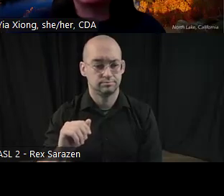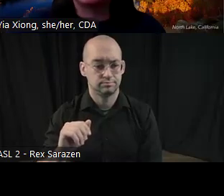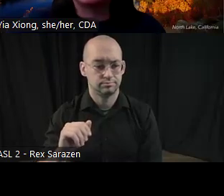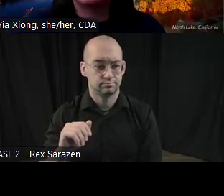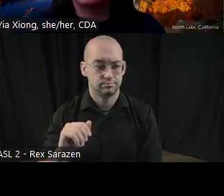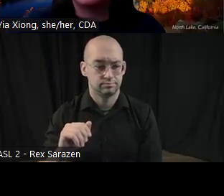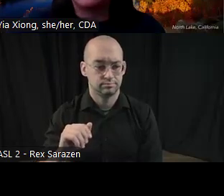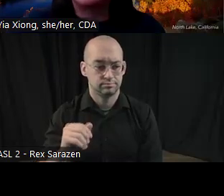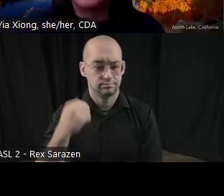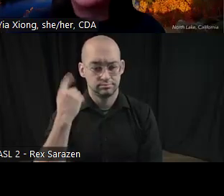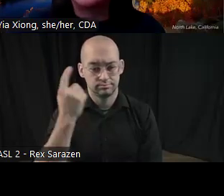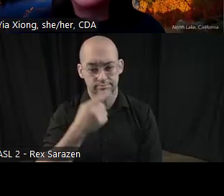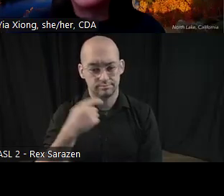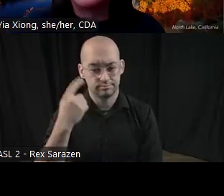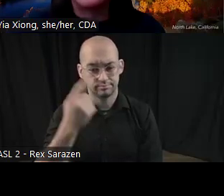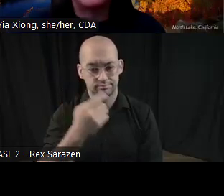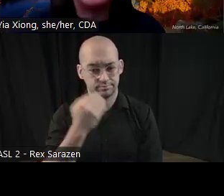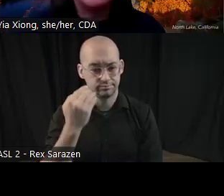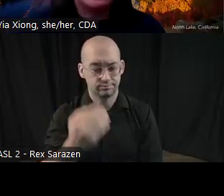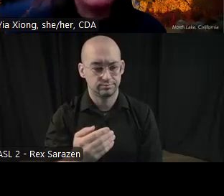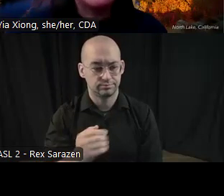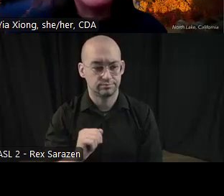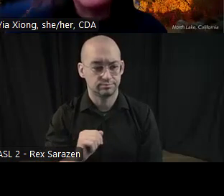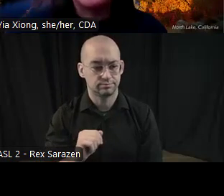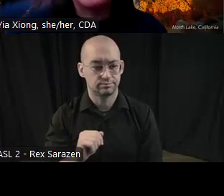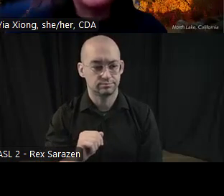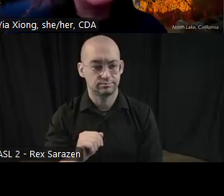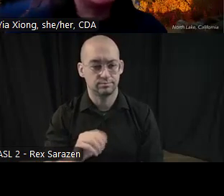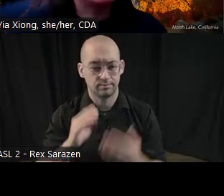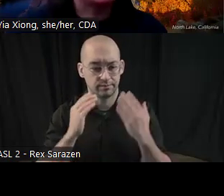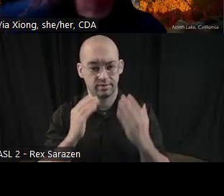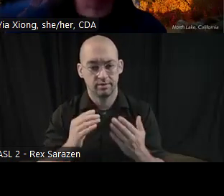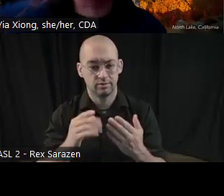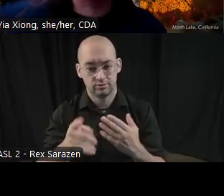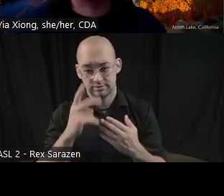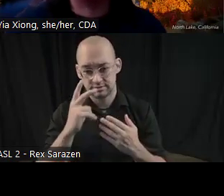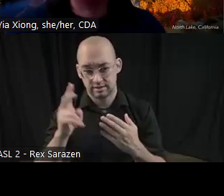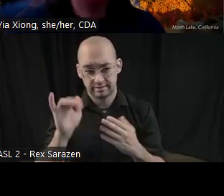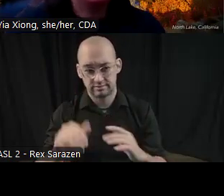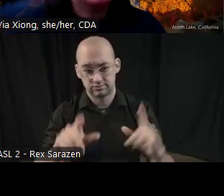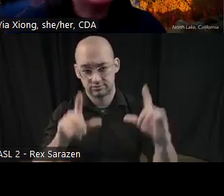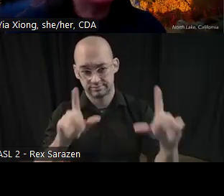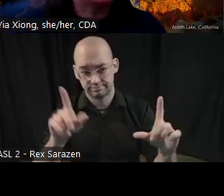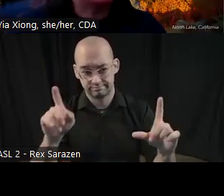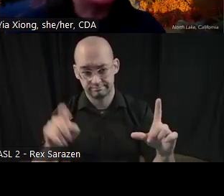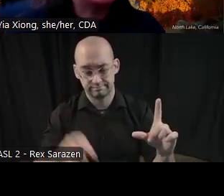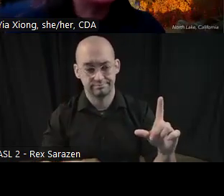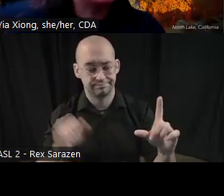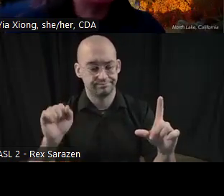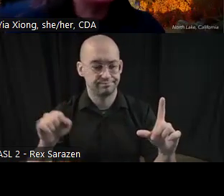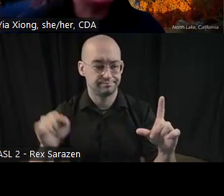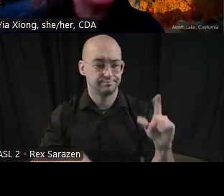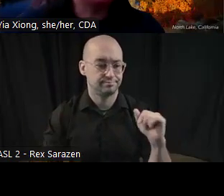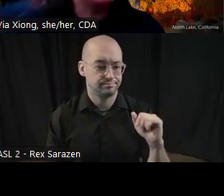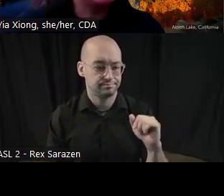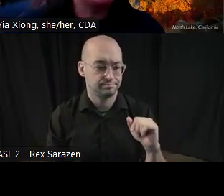Looks good. Yeah, okay, sounds good. Thank you. I was gonna say, do you guys see the screen? All right. do.